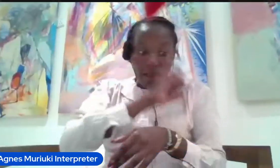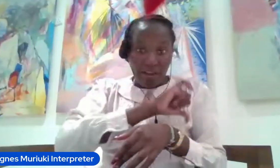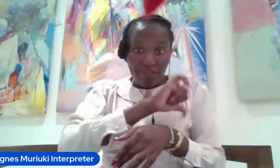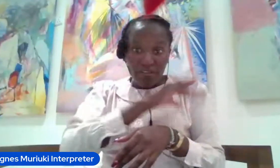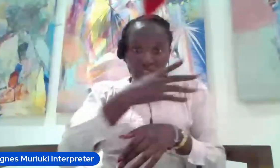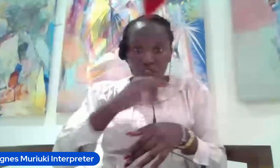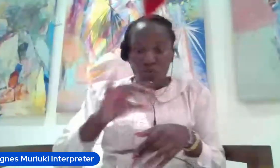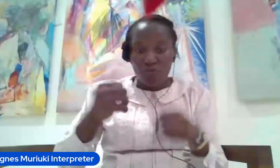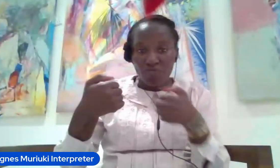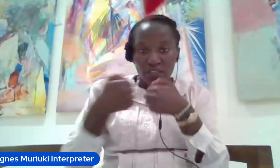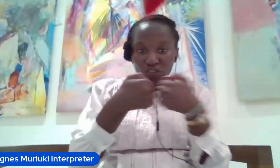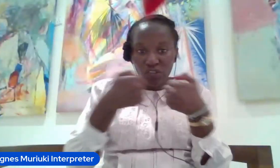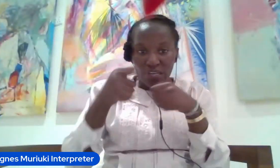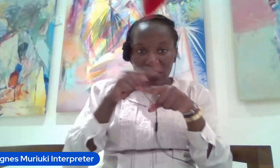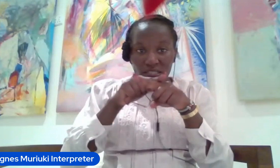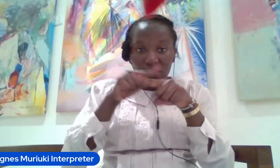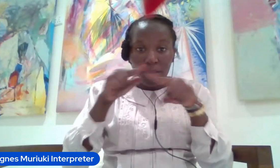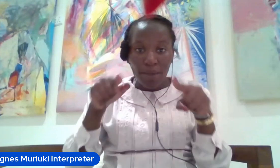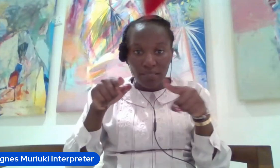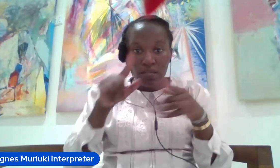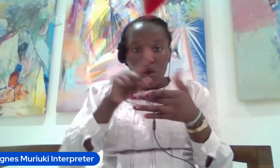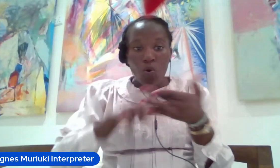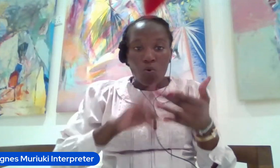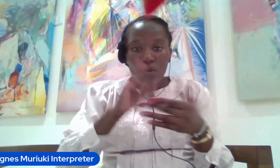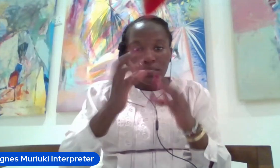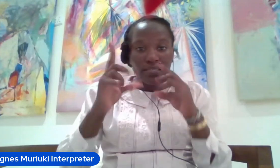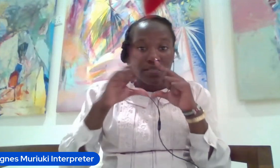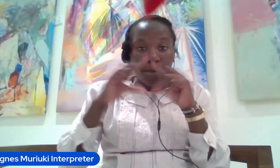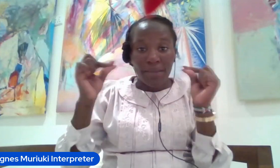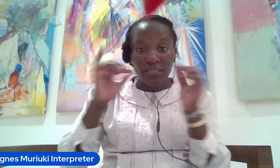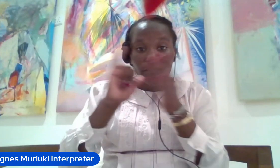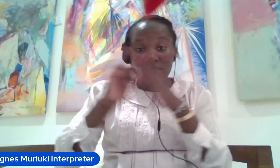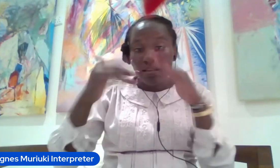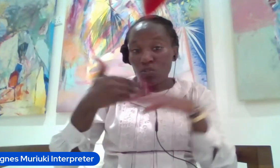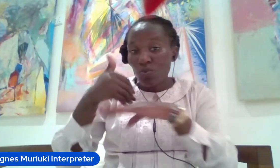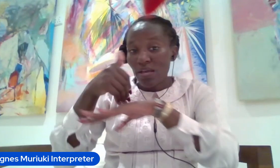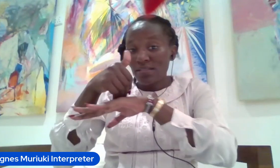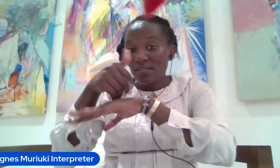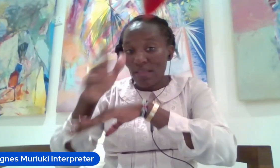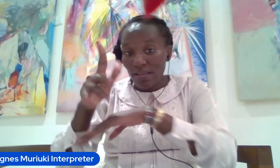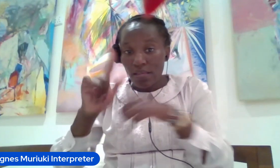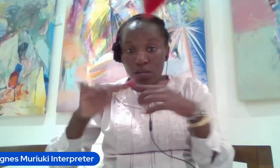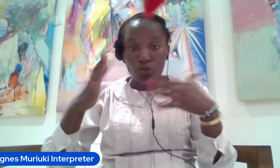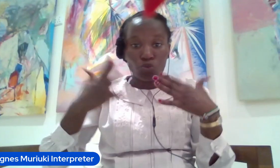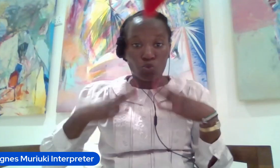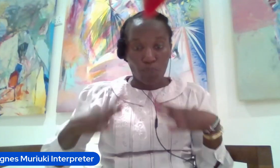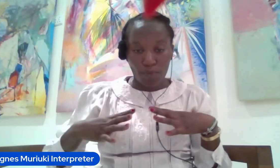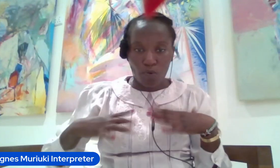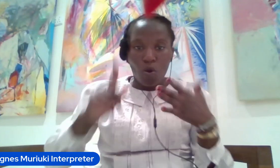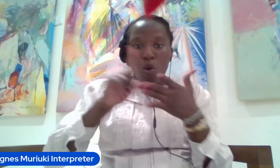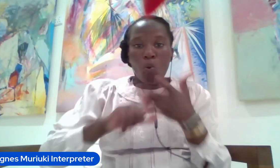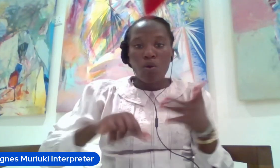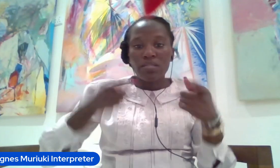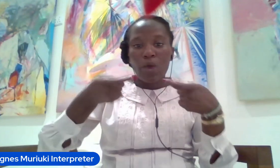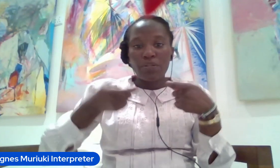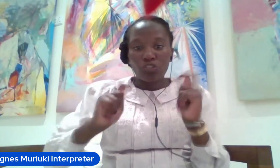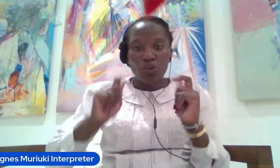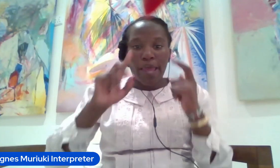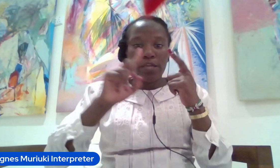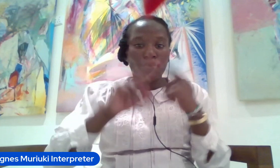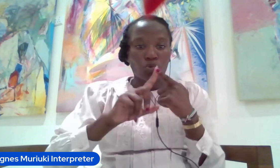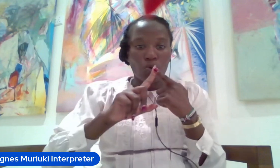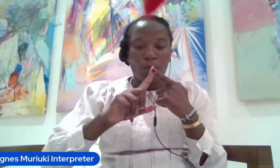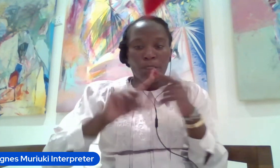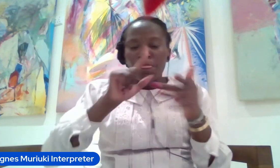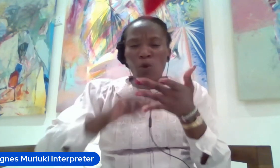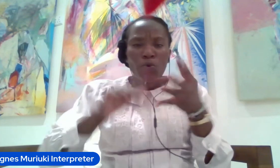but what is the message that we are passing along? What are we trying to what